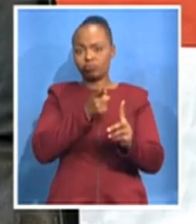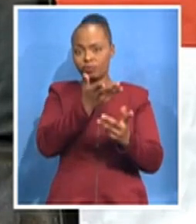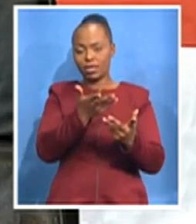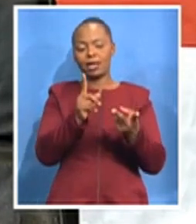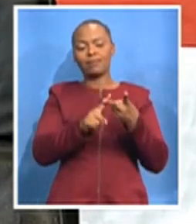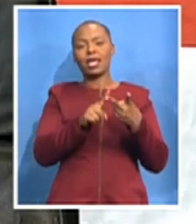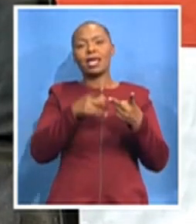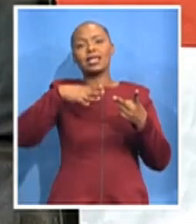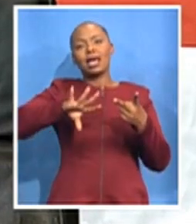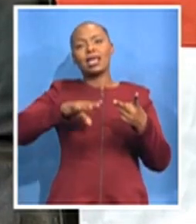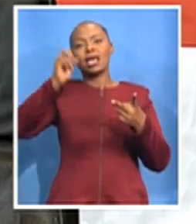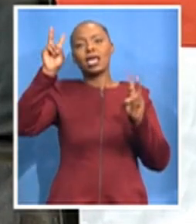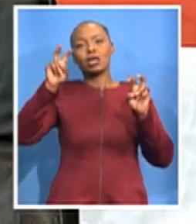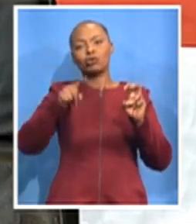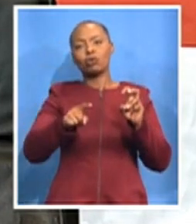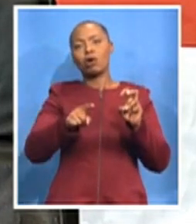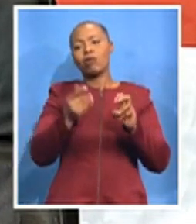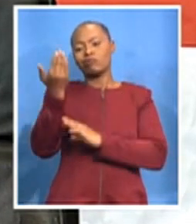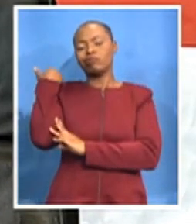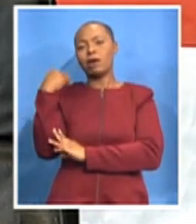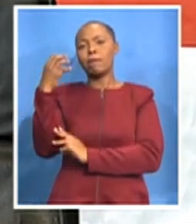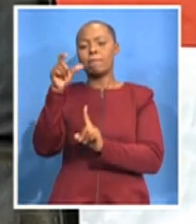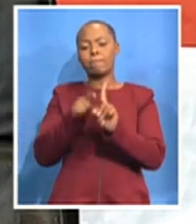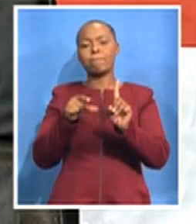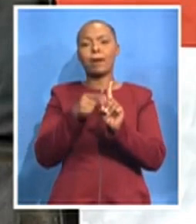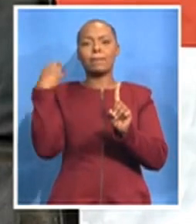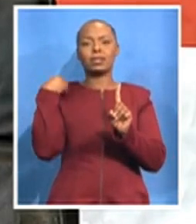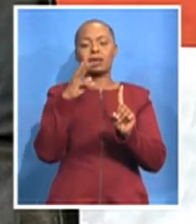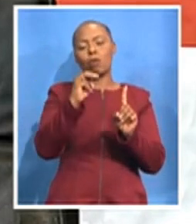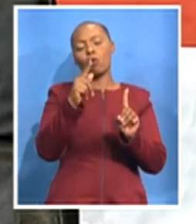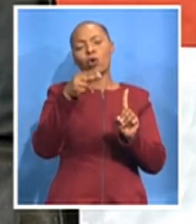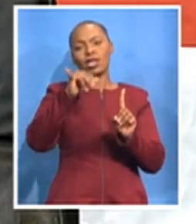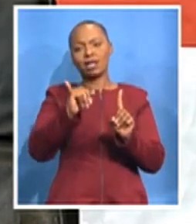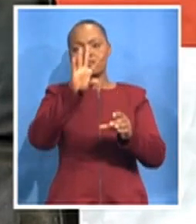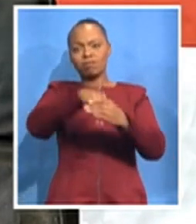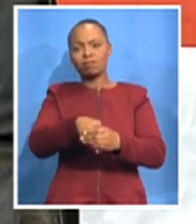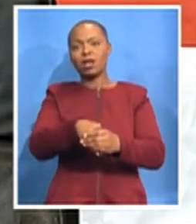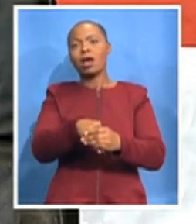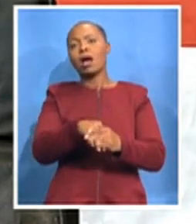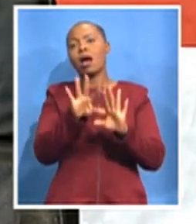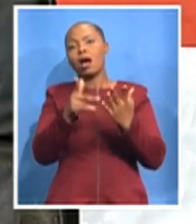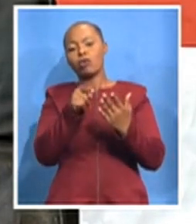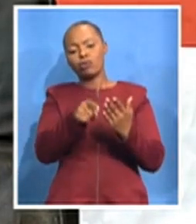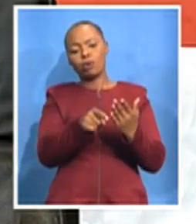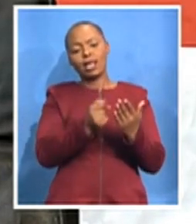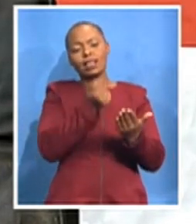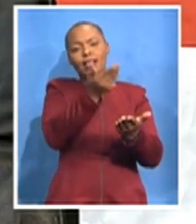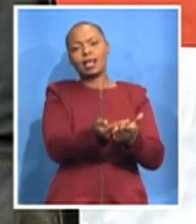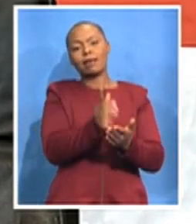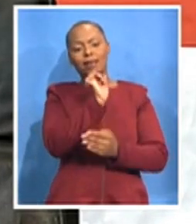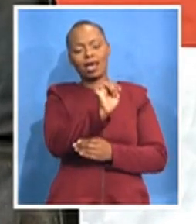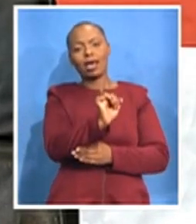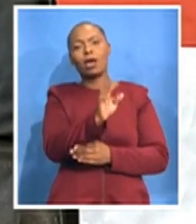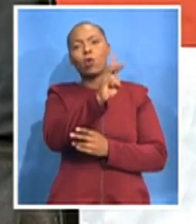former Minister Mokonyane was involved in irregularities in the raising of the Glen William Dam, and if so, whether such